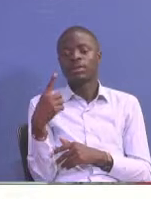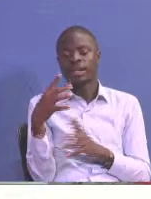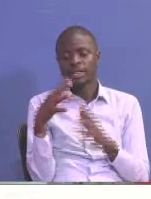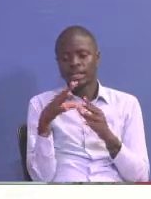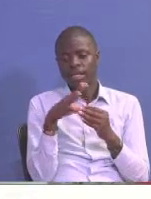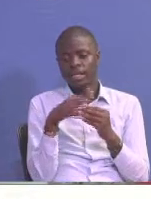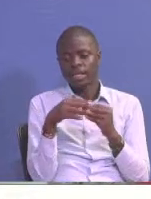innovators